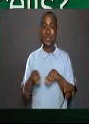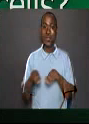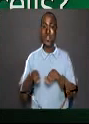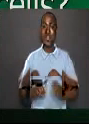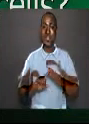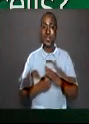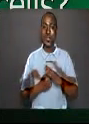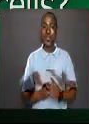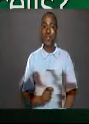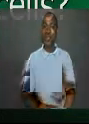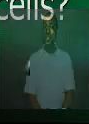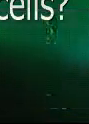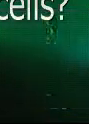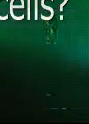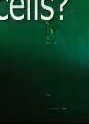Begin.